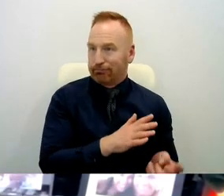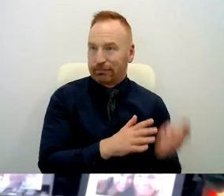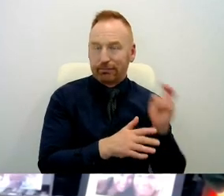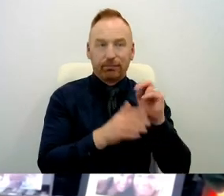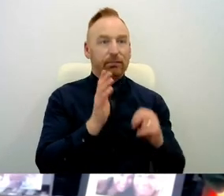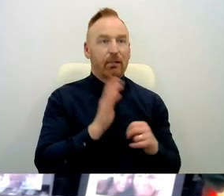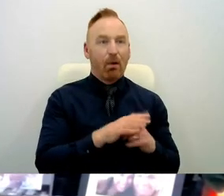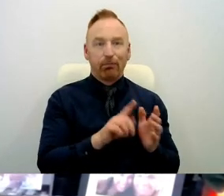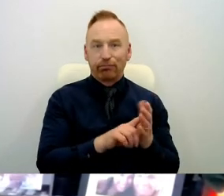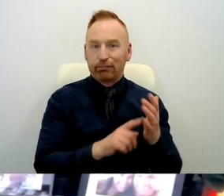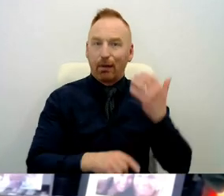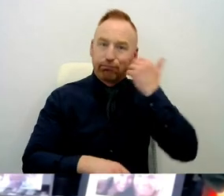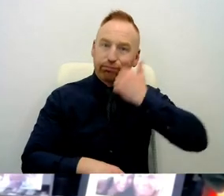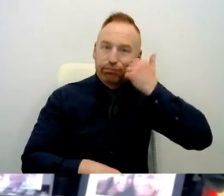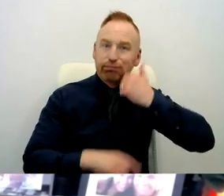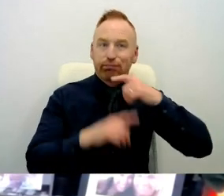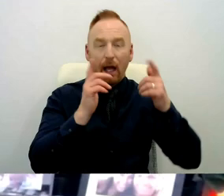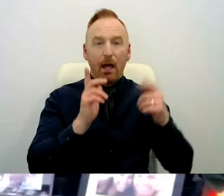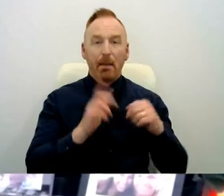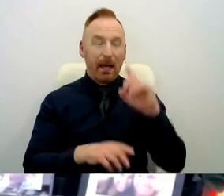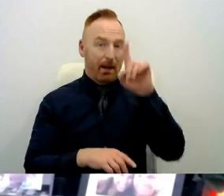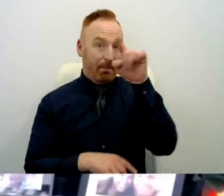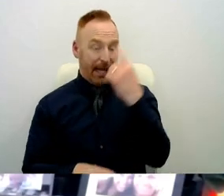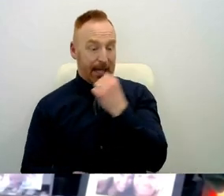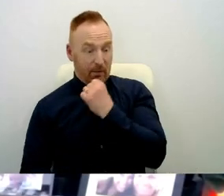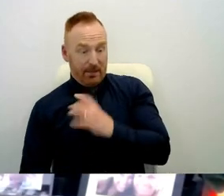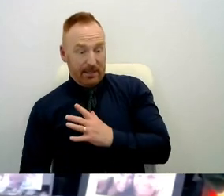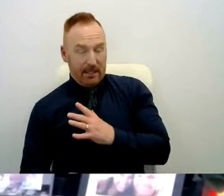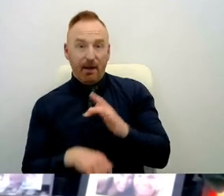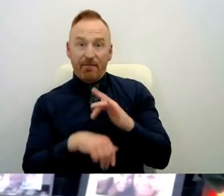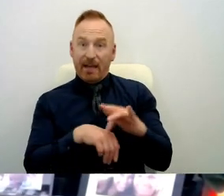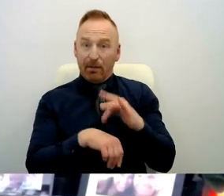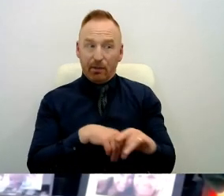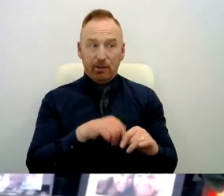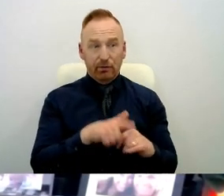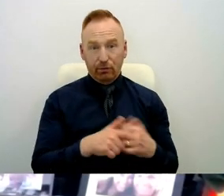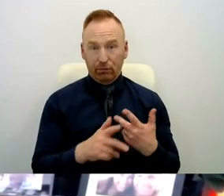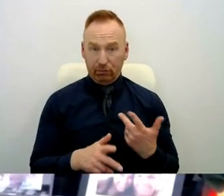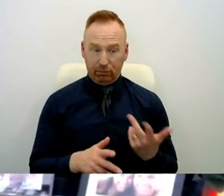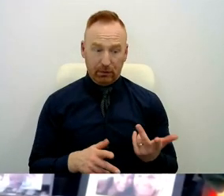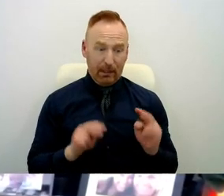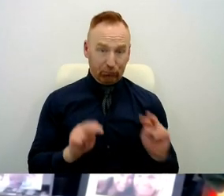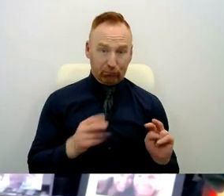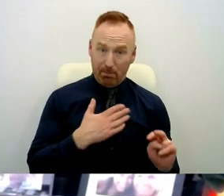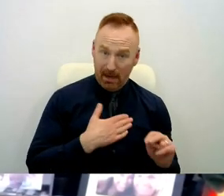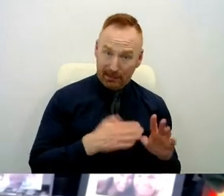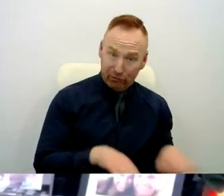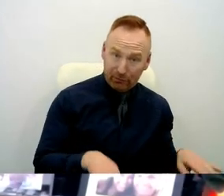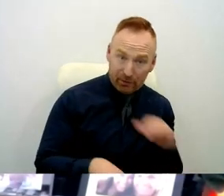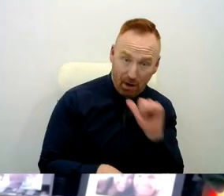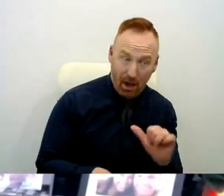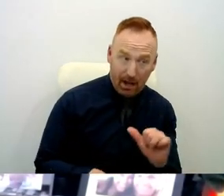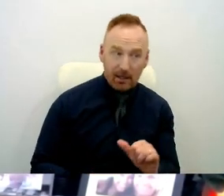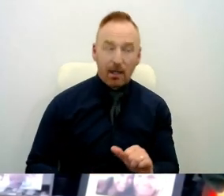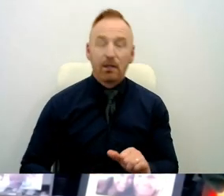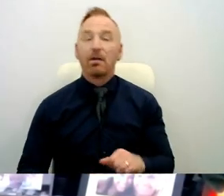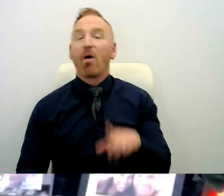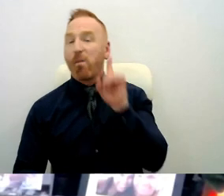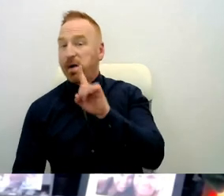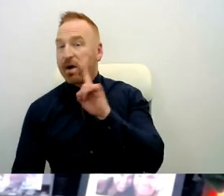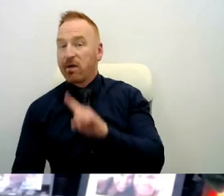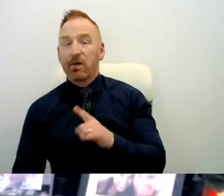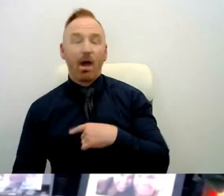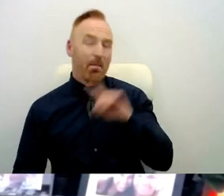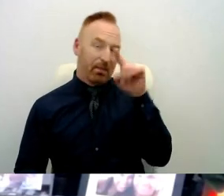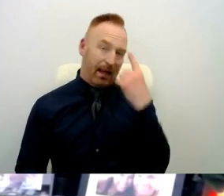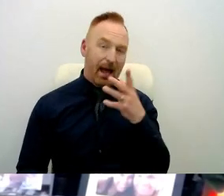long hours also meant that Black women couldn't be available to care for their own children. And then the myth of Black people being